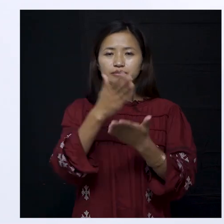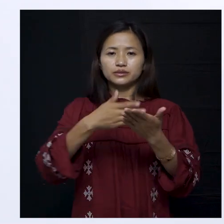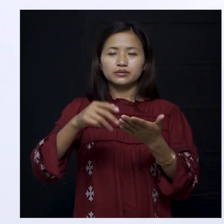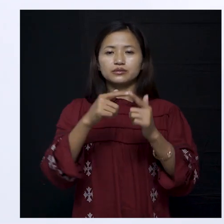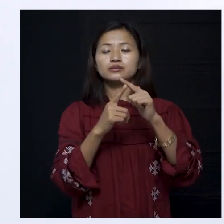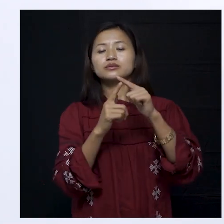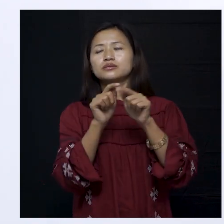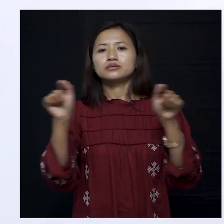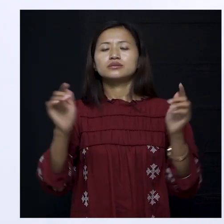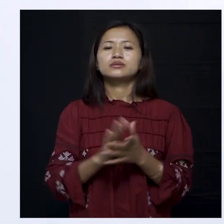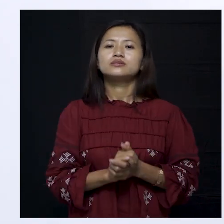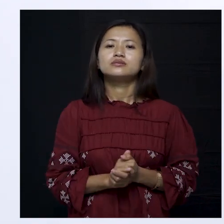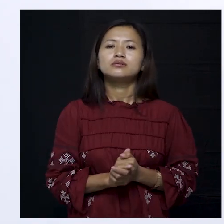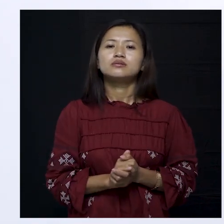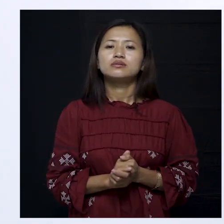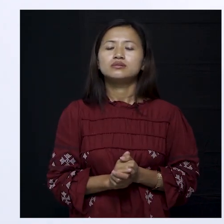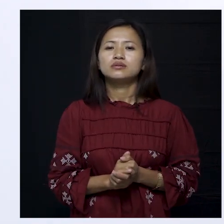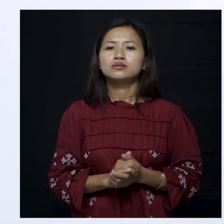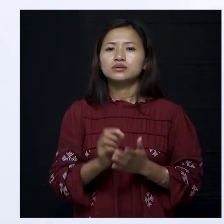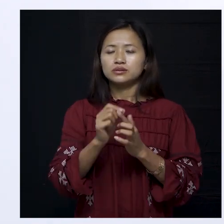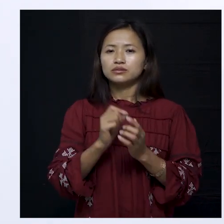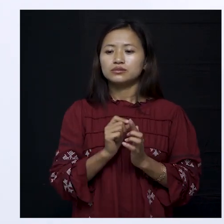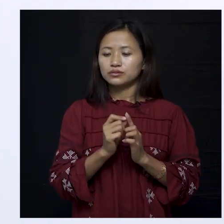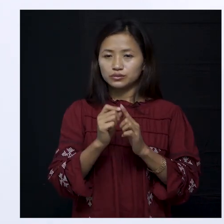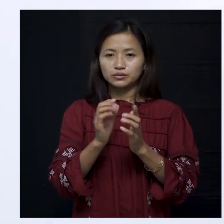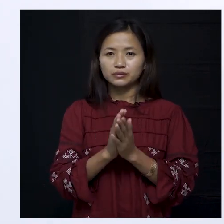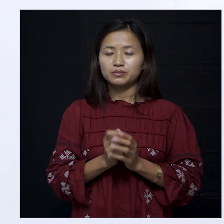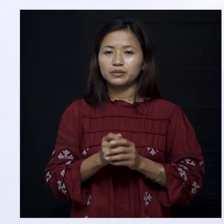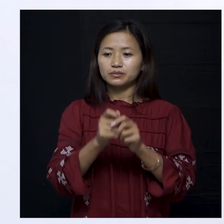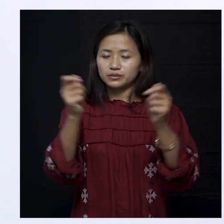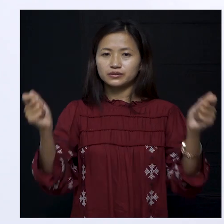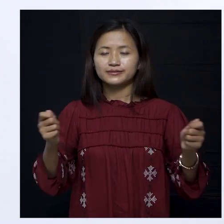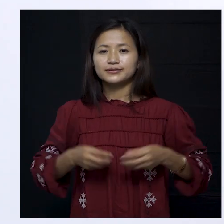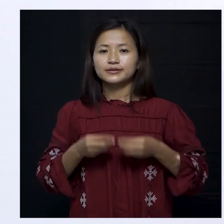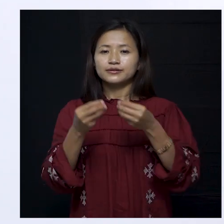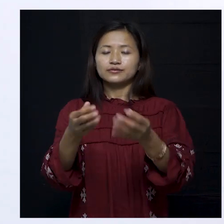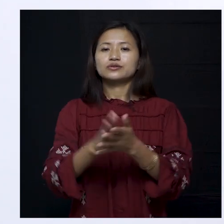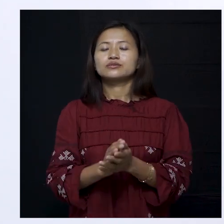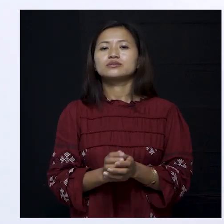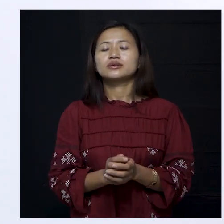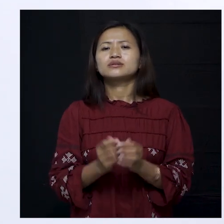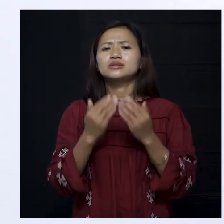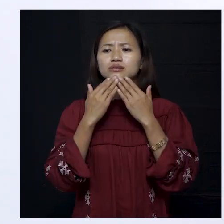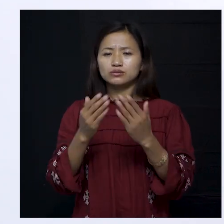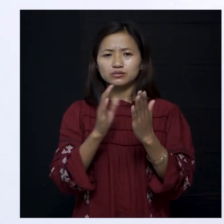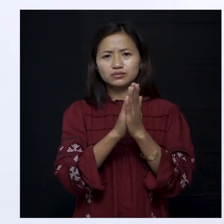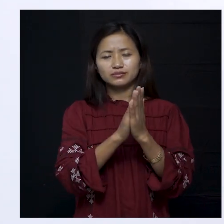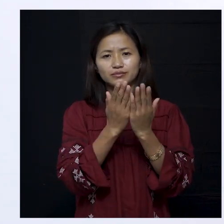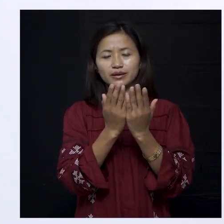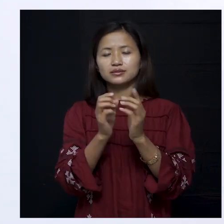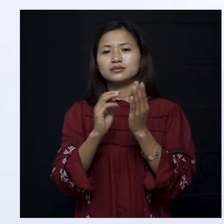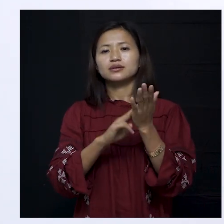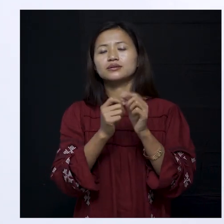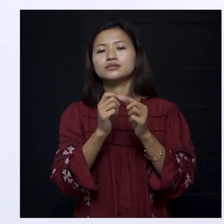they might ask you for an article to be published in the newspapers, maybe the school magazine or the journals, right? Journals